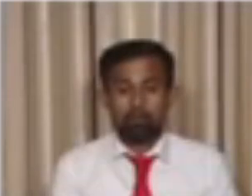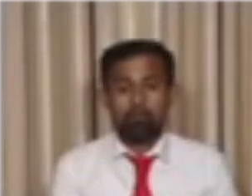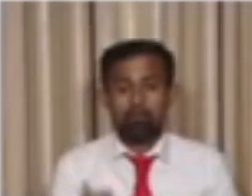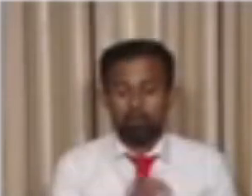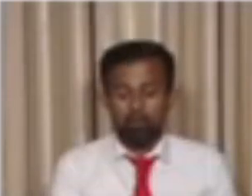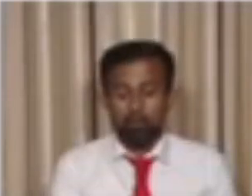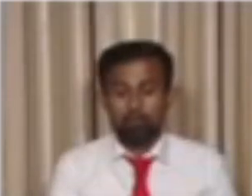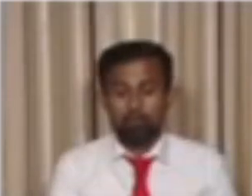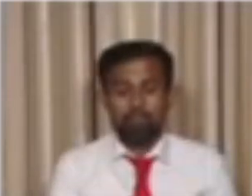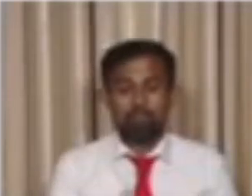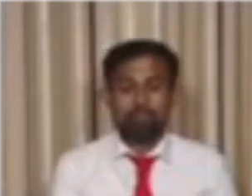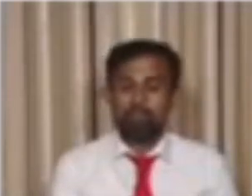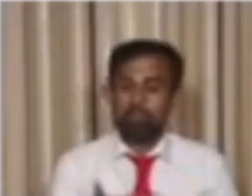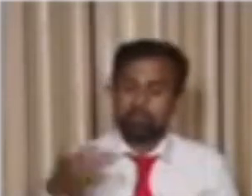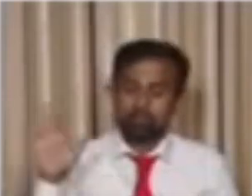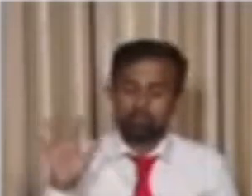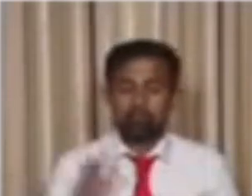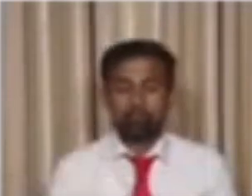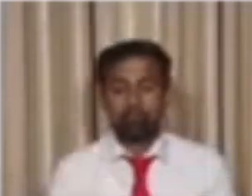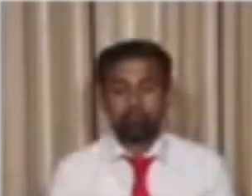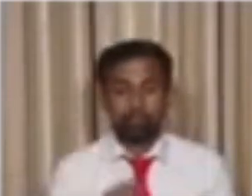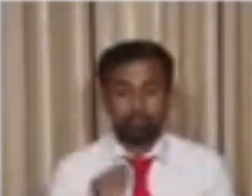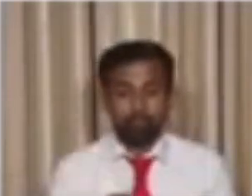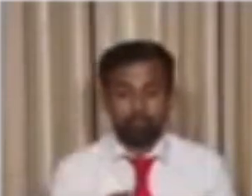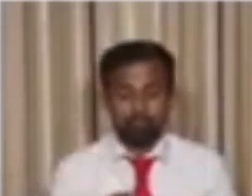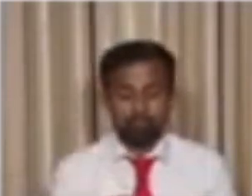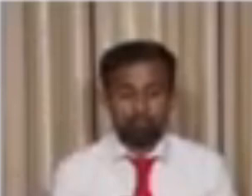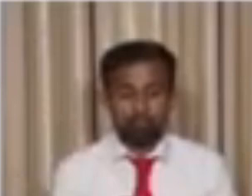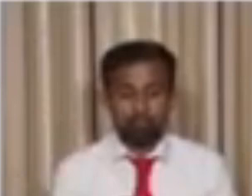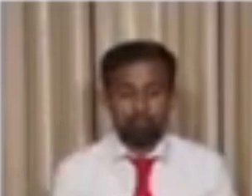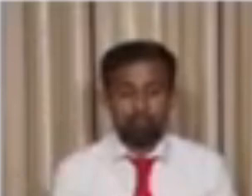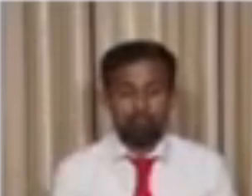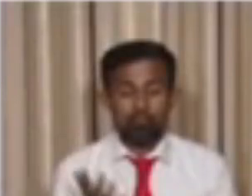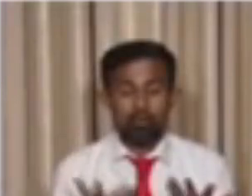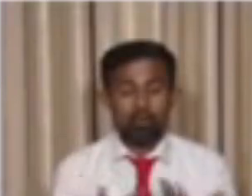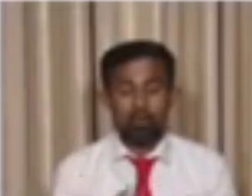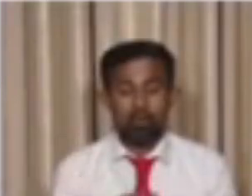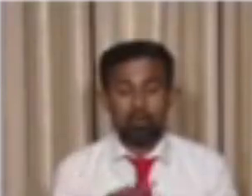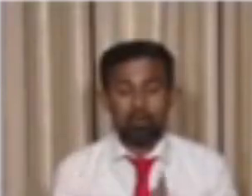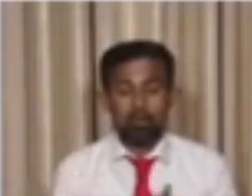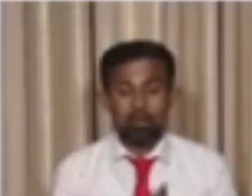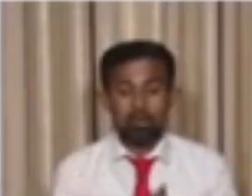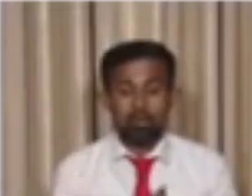all concerned, Sri Lanka was their home. They were born here. They knew no other place. Time is up. Right?